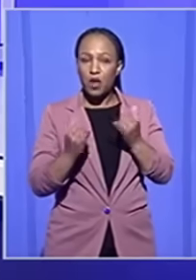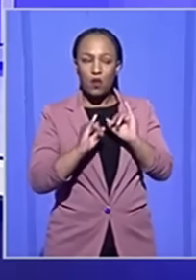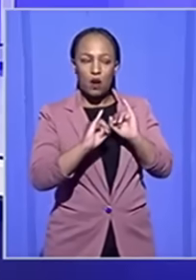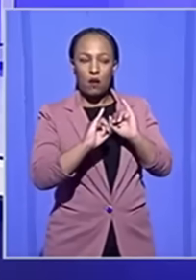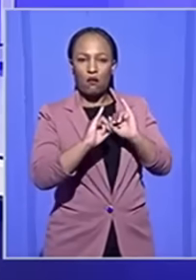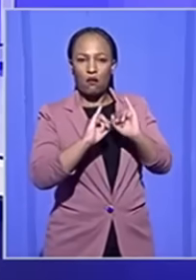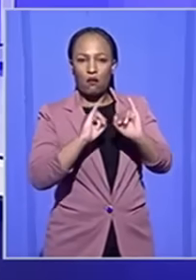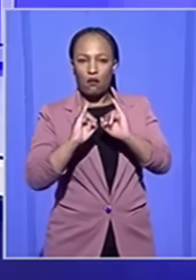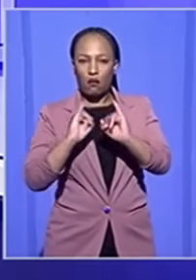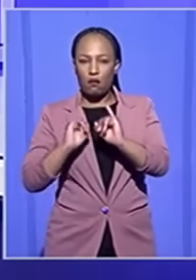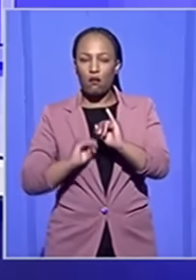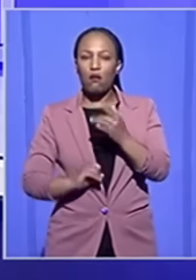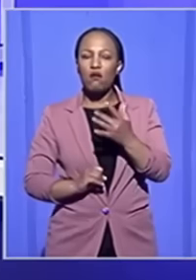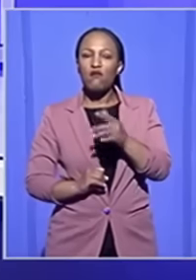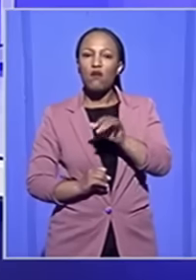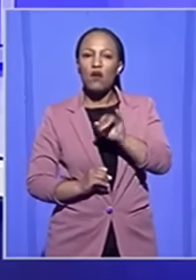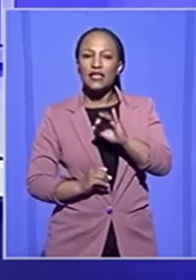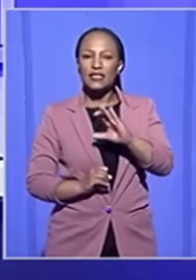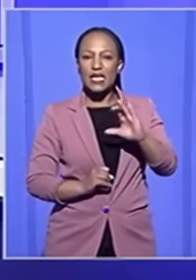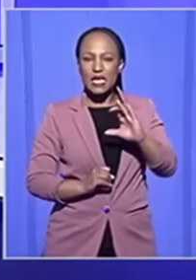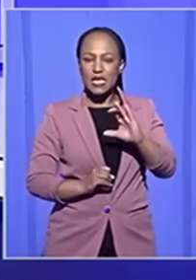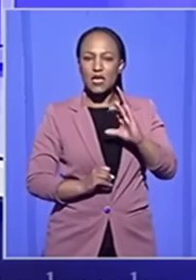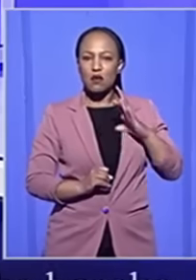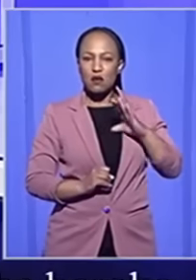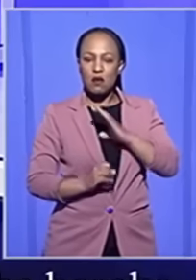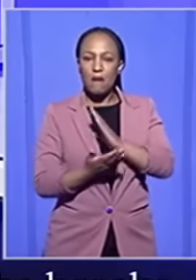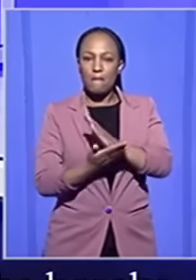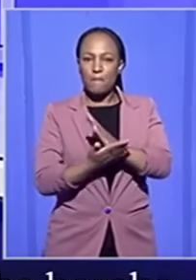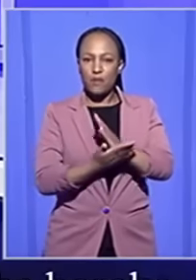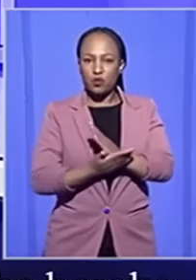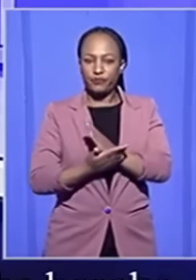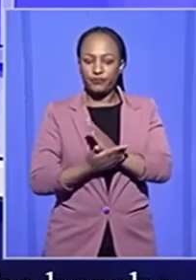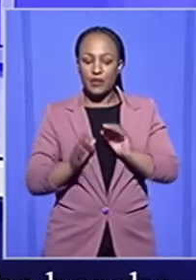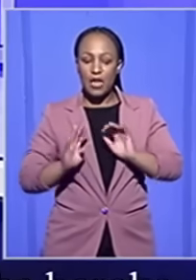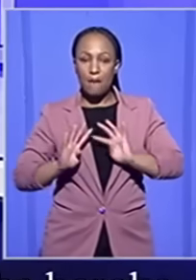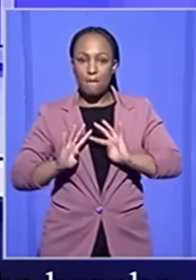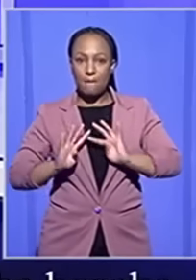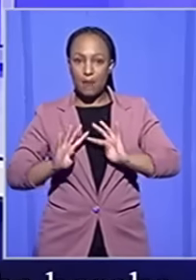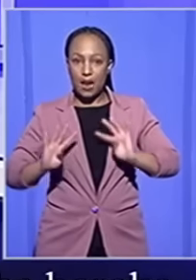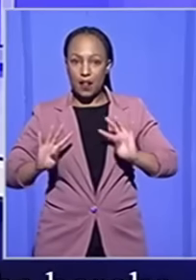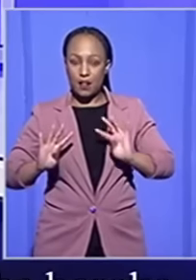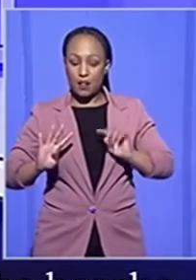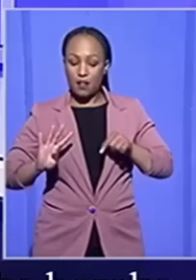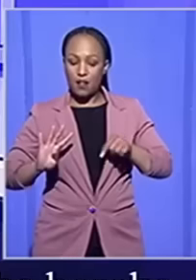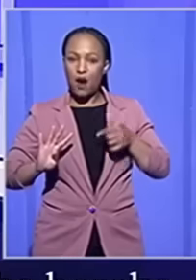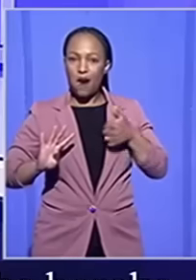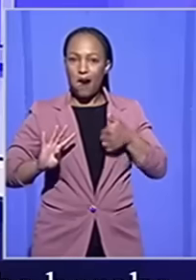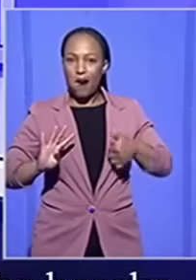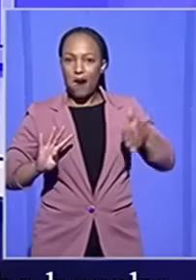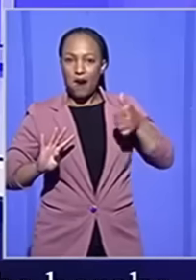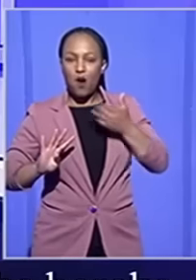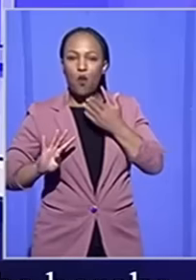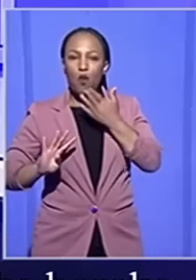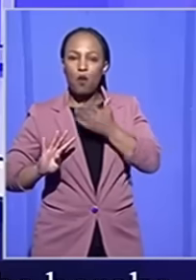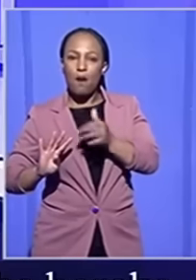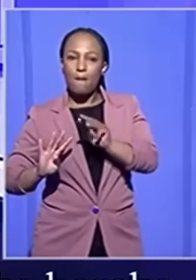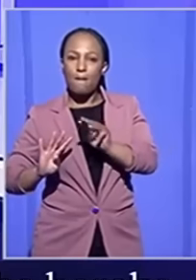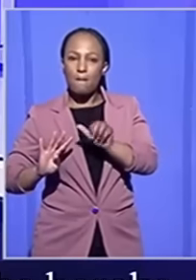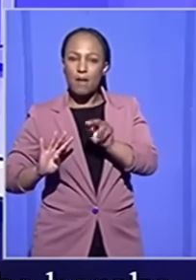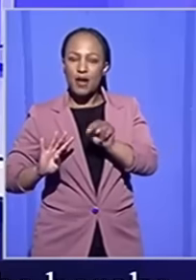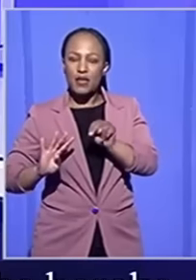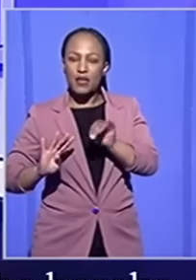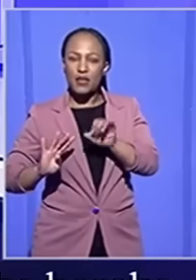kwa komisheneng ya ditlhopho kwa Midrand. Panele e eteletsweng pele ke moatlhodi mogolo Ditaba e botsolotsa